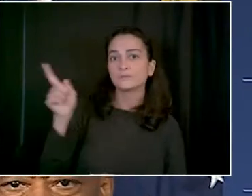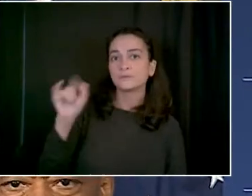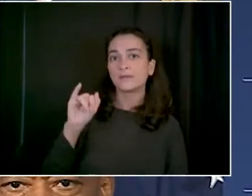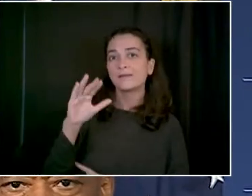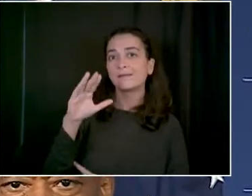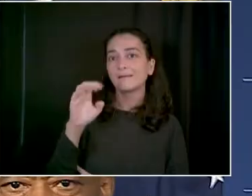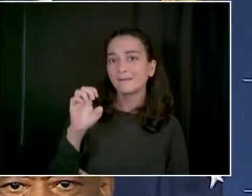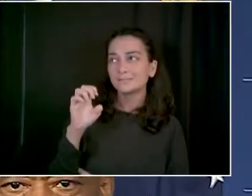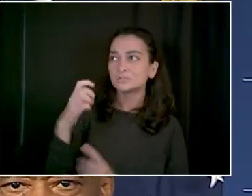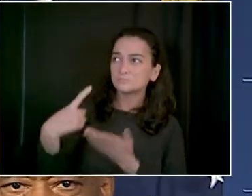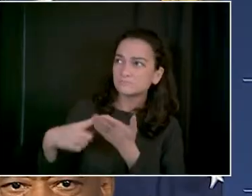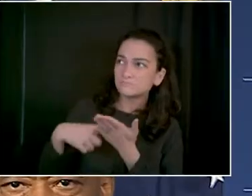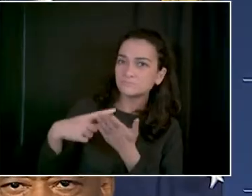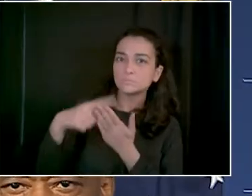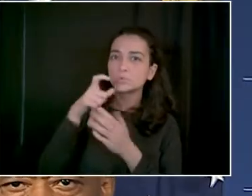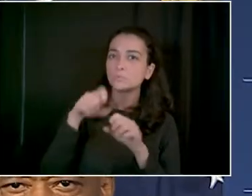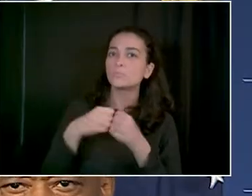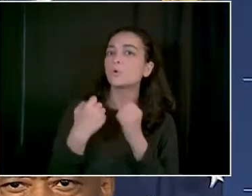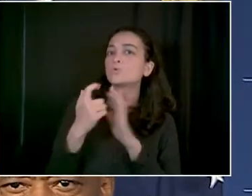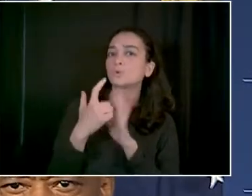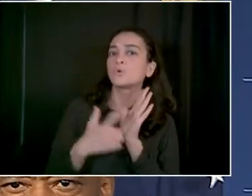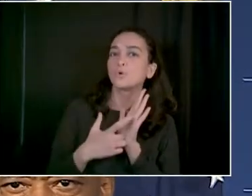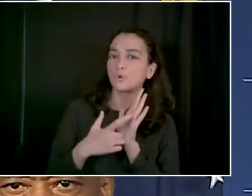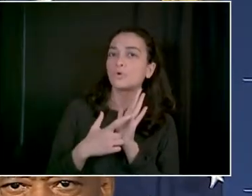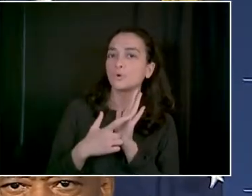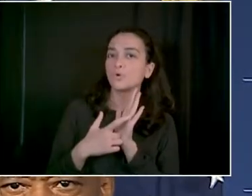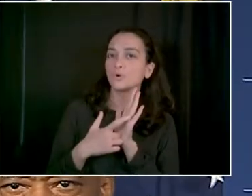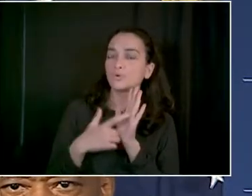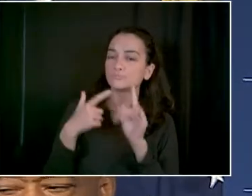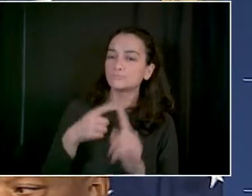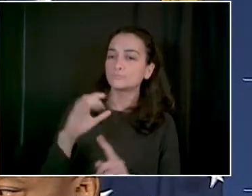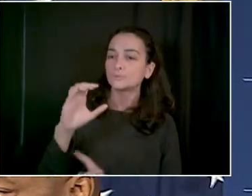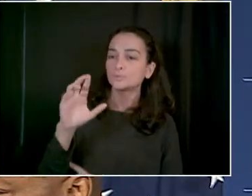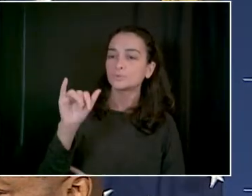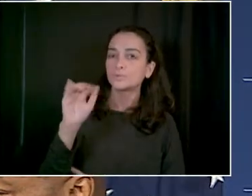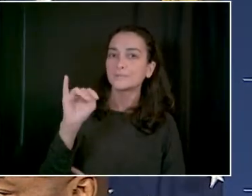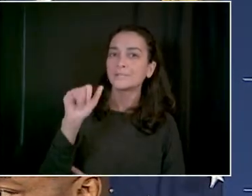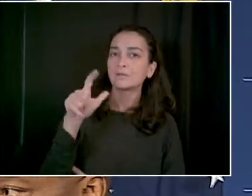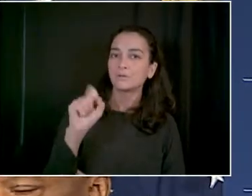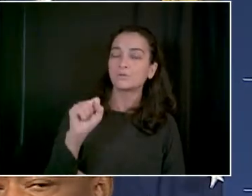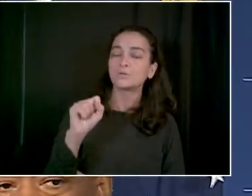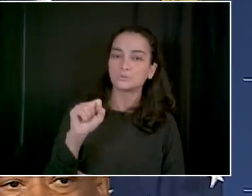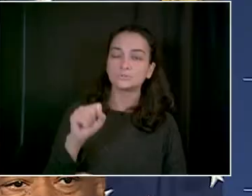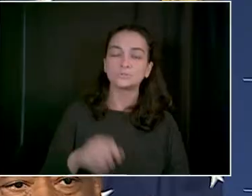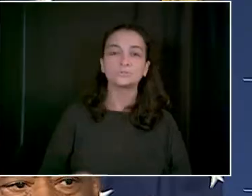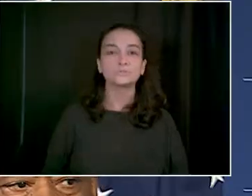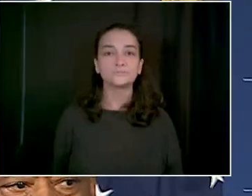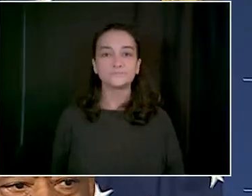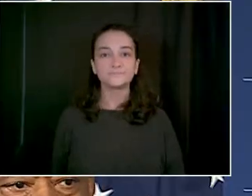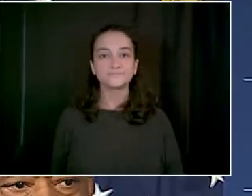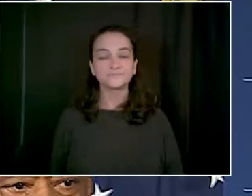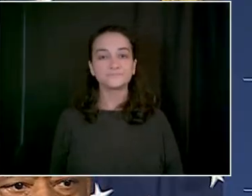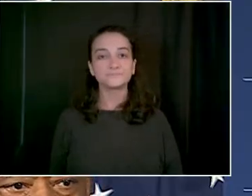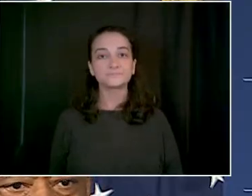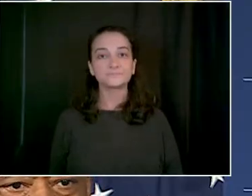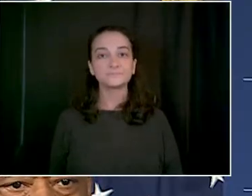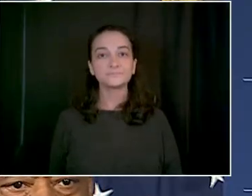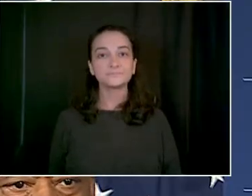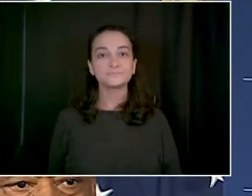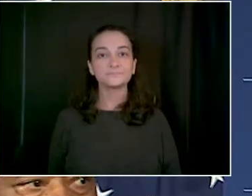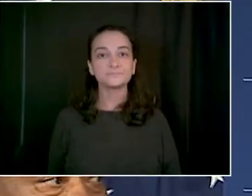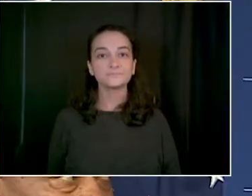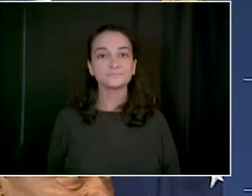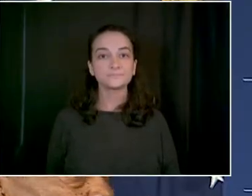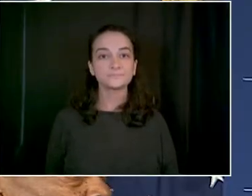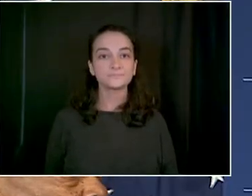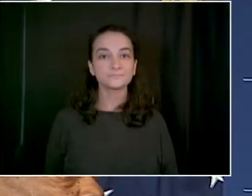reflects the very best of this department. From identification to arrest in under 24 hours, that kind of turnaround takes